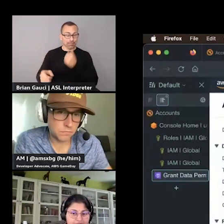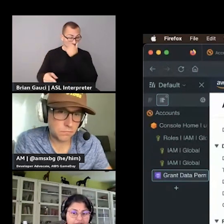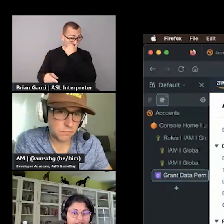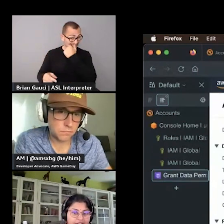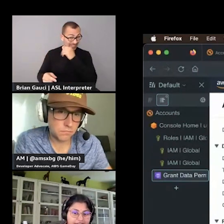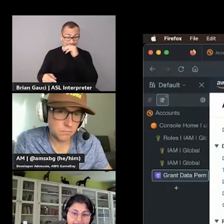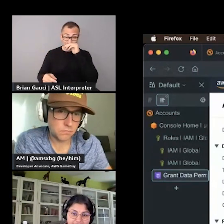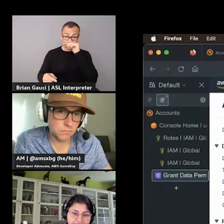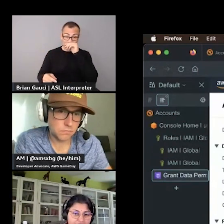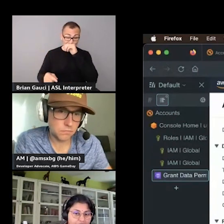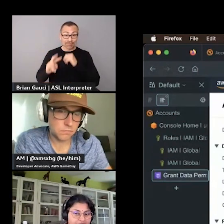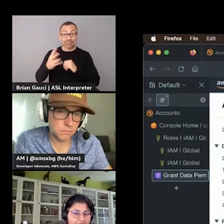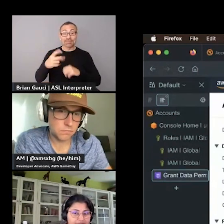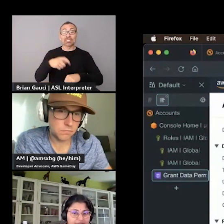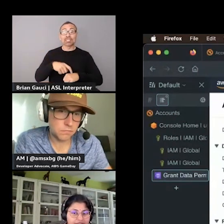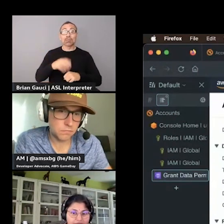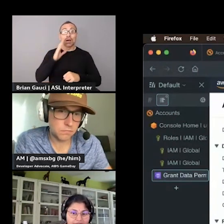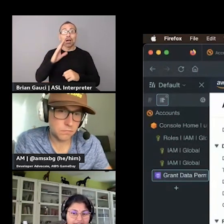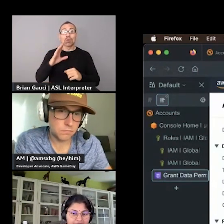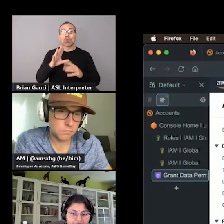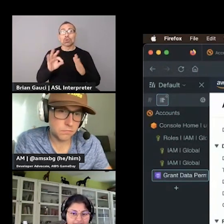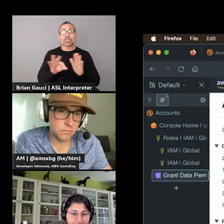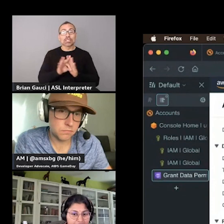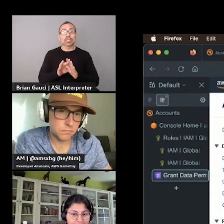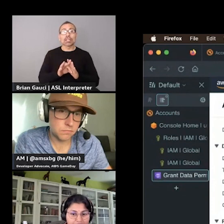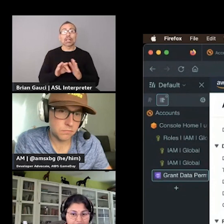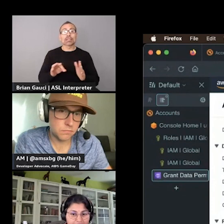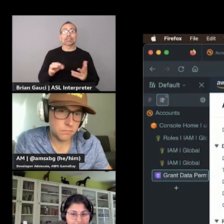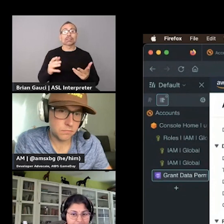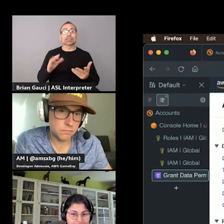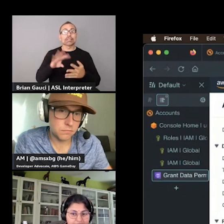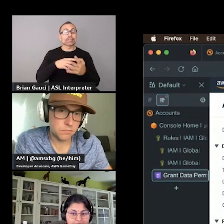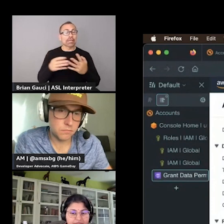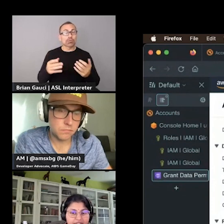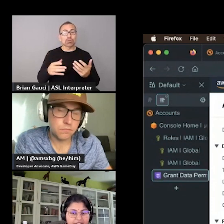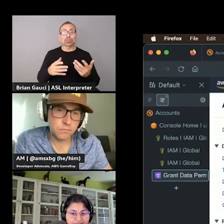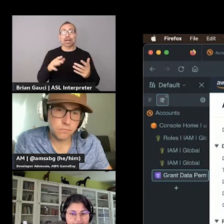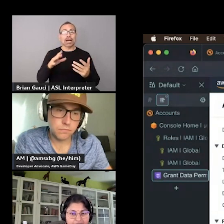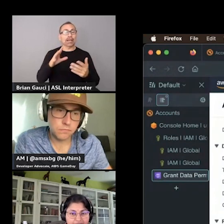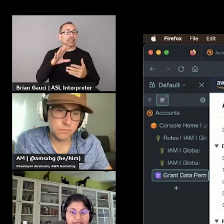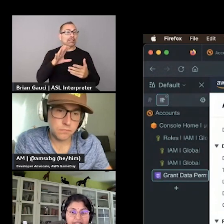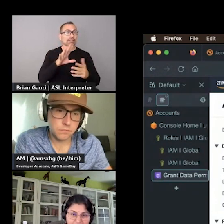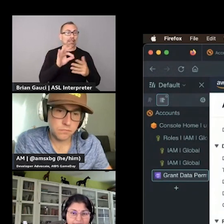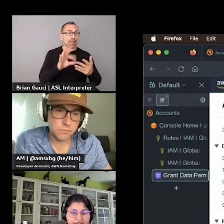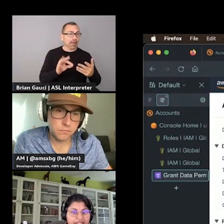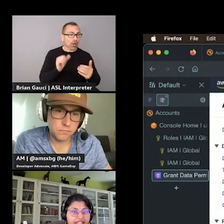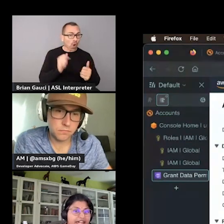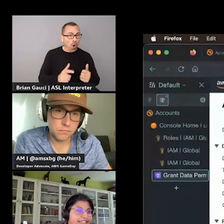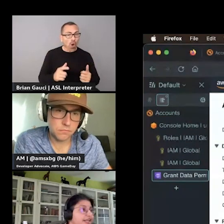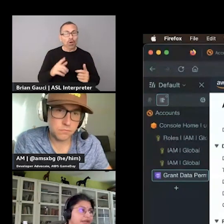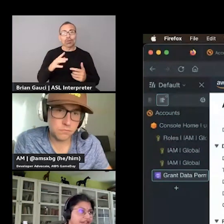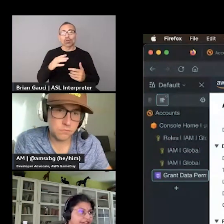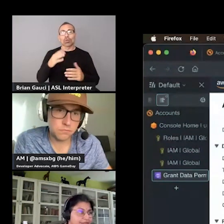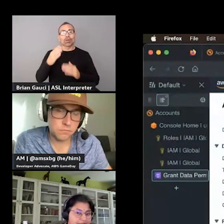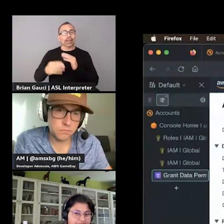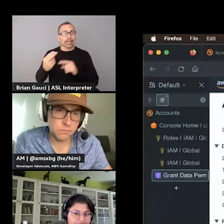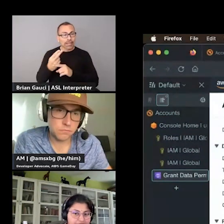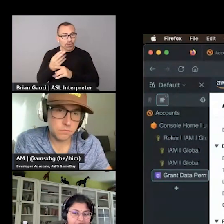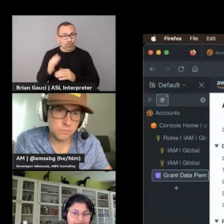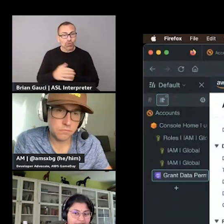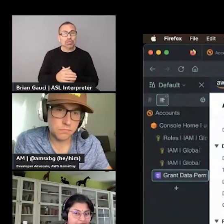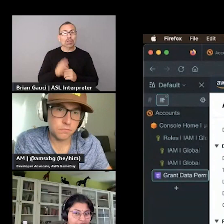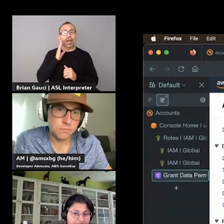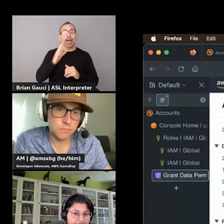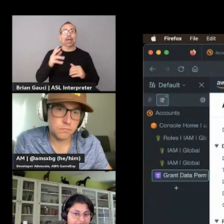tables. I can select all tables or I can select individual tables. And this time I will grant table level